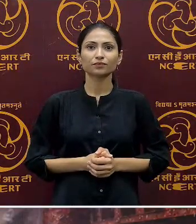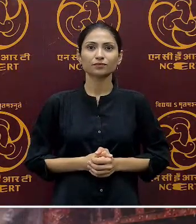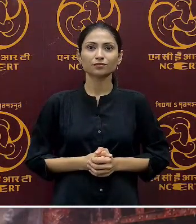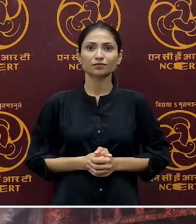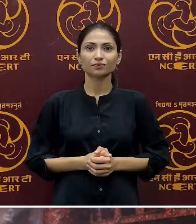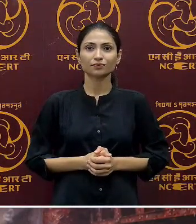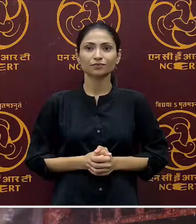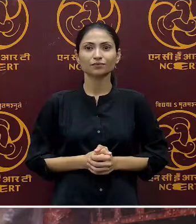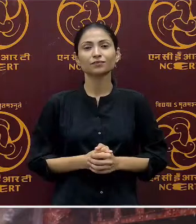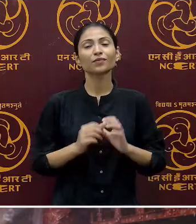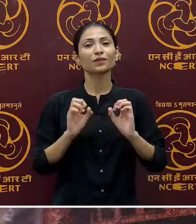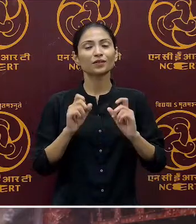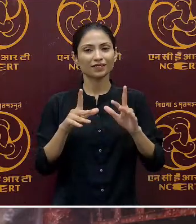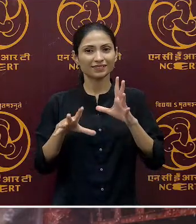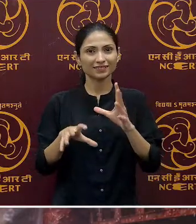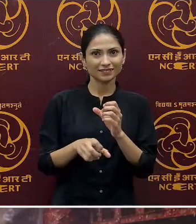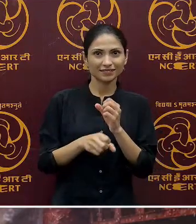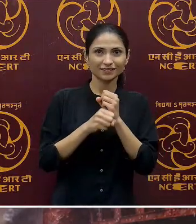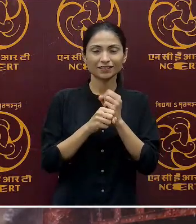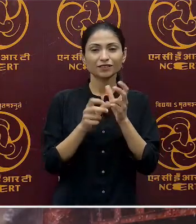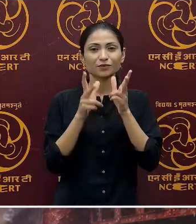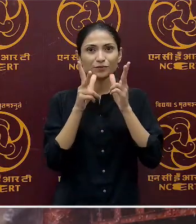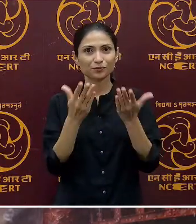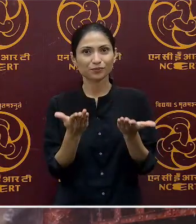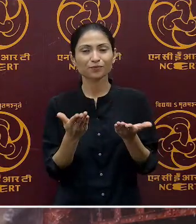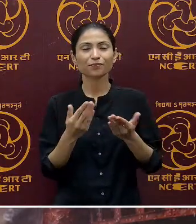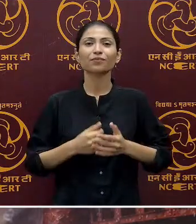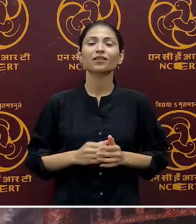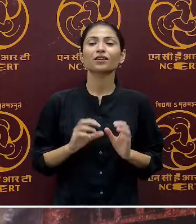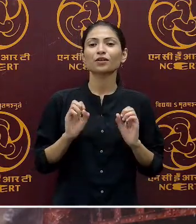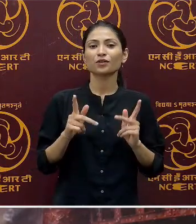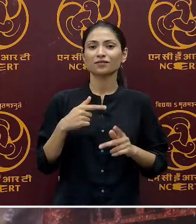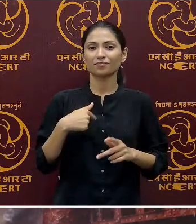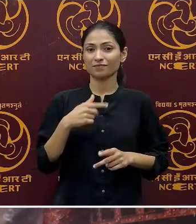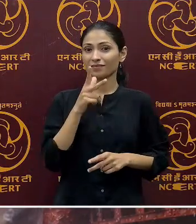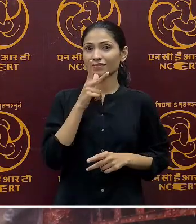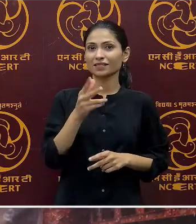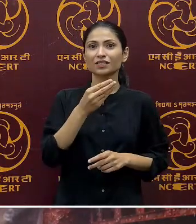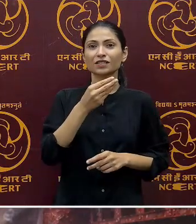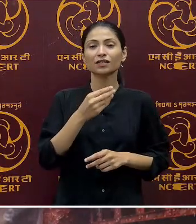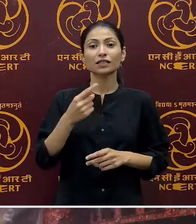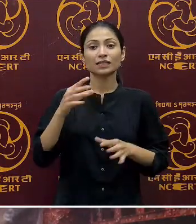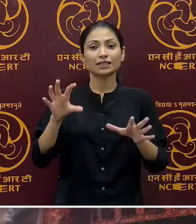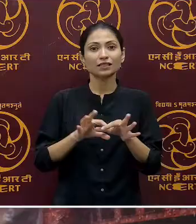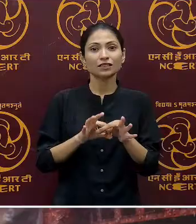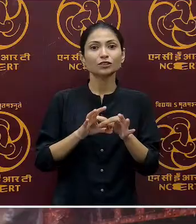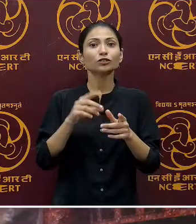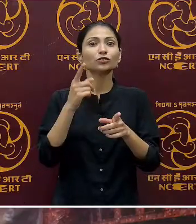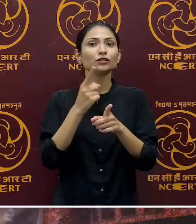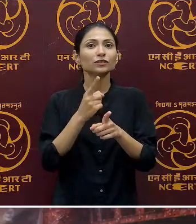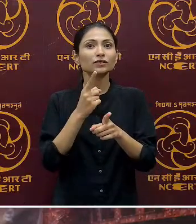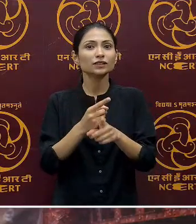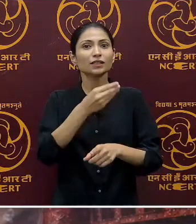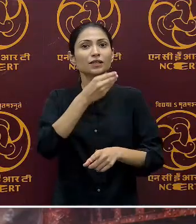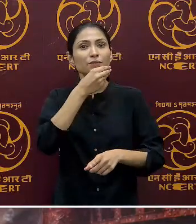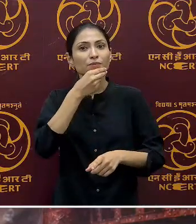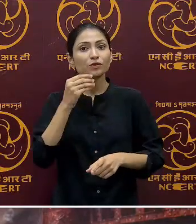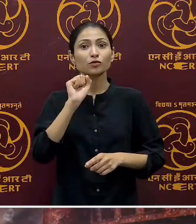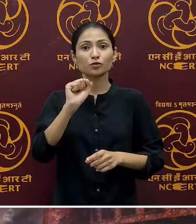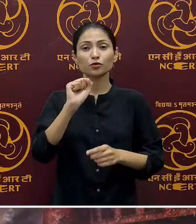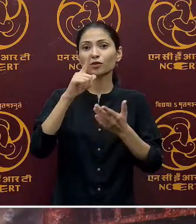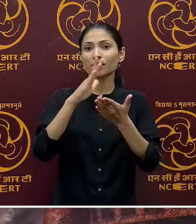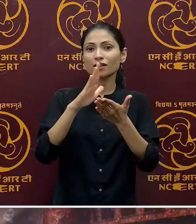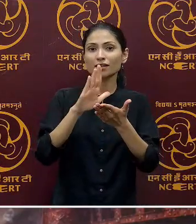it, please? Yes, I would say that for teachers, please integrate these virtual labs into your lessons, into